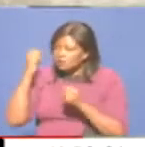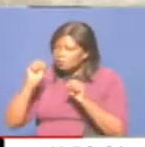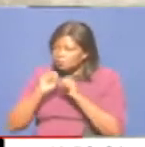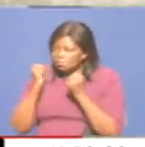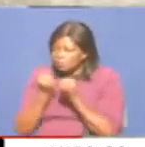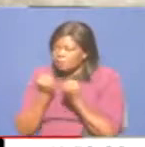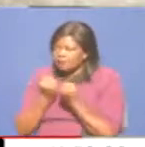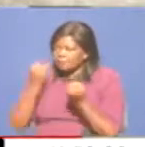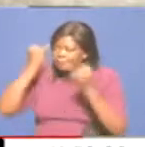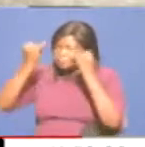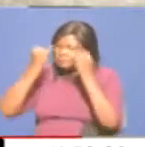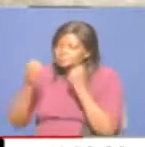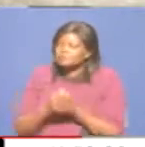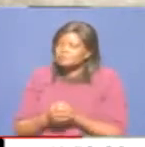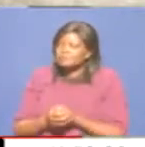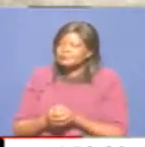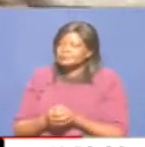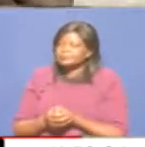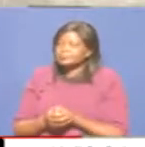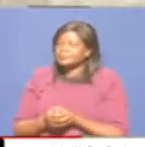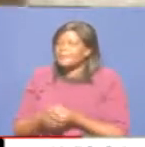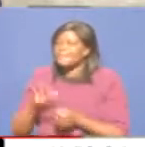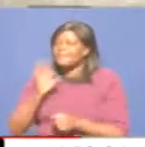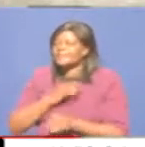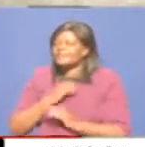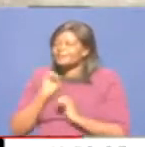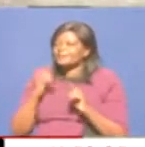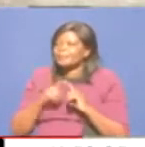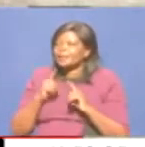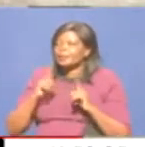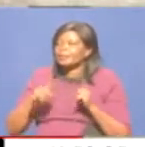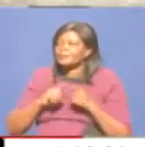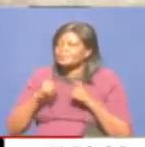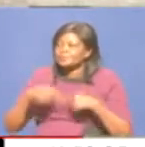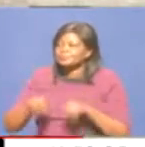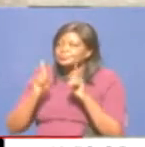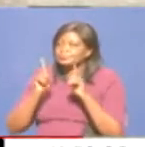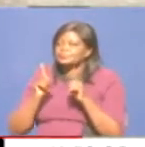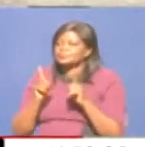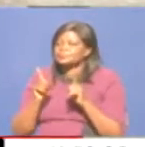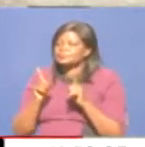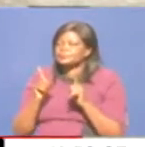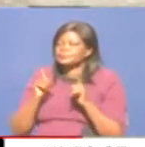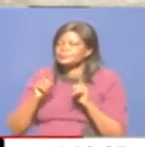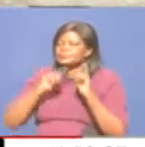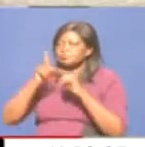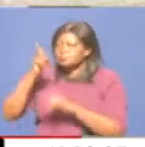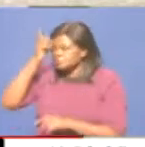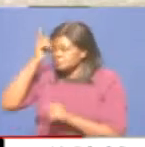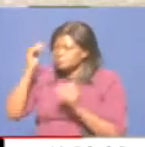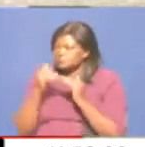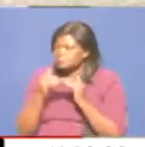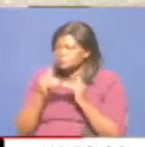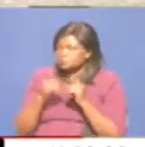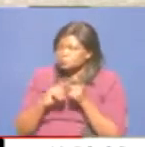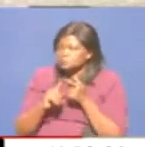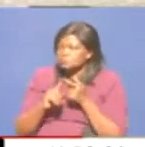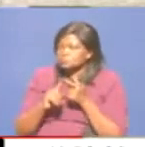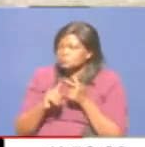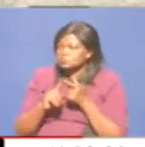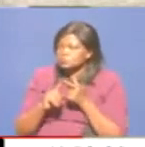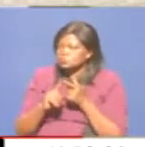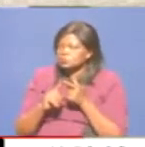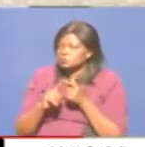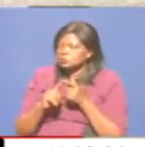of idea, mm-hmm. it's non-profit making, mm-hmm. is that when you yourself, mm-hmm. you go to Mashinani, mm-hmm. and then you find that old mama